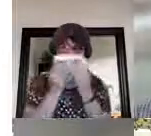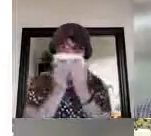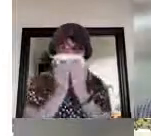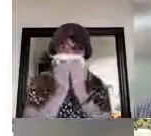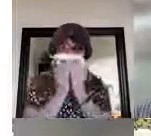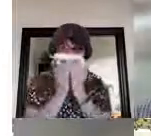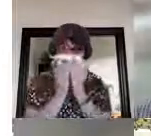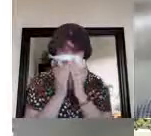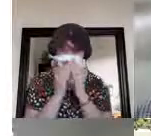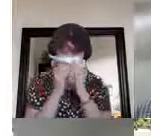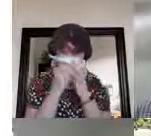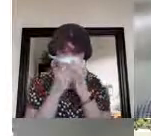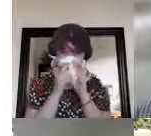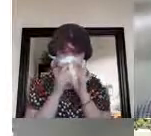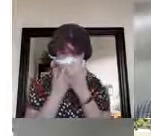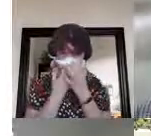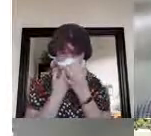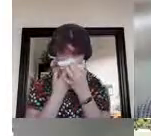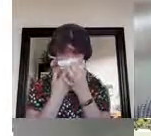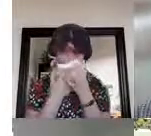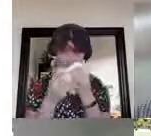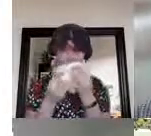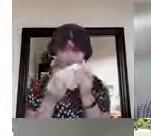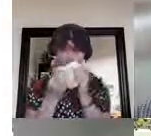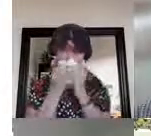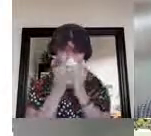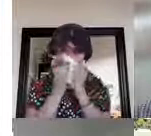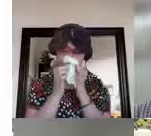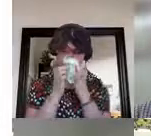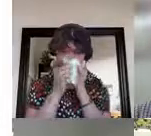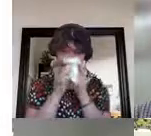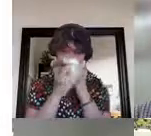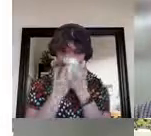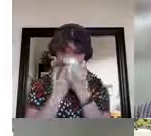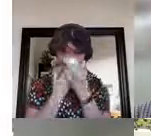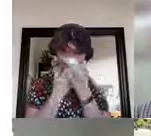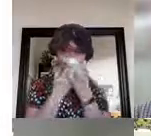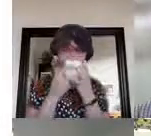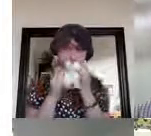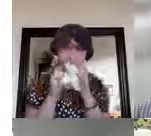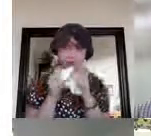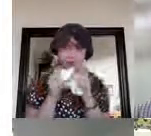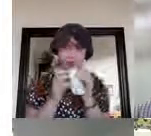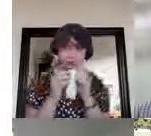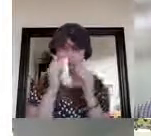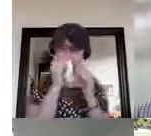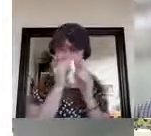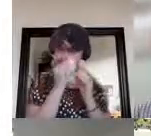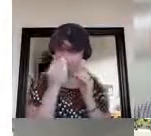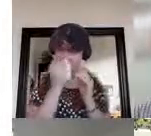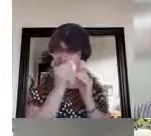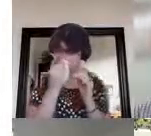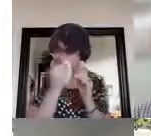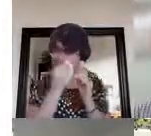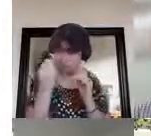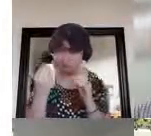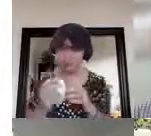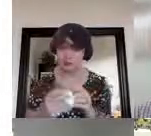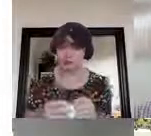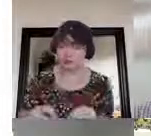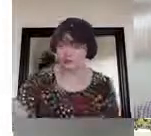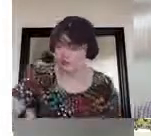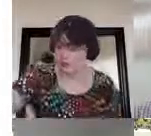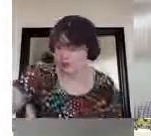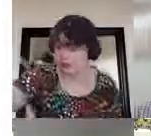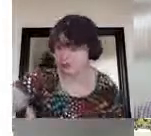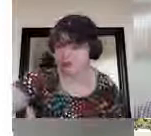apply solar is to do the usual trick, let's put solar everywhere. So 250 kilowatts of solar,